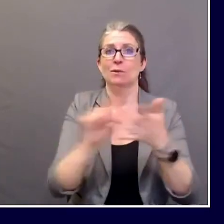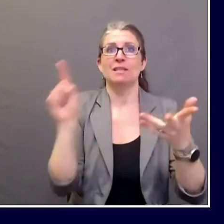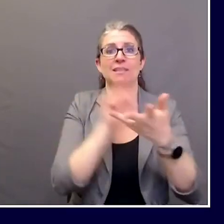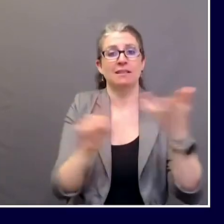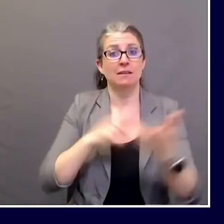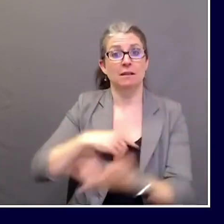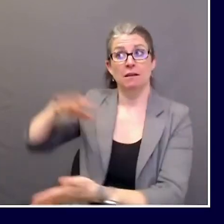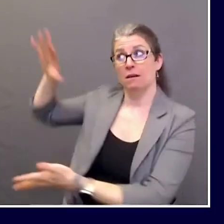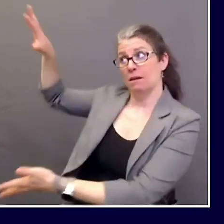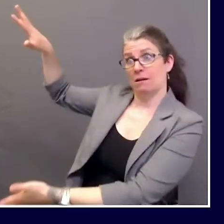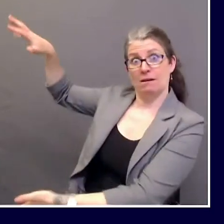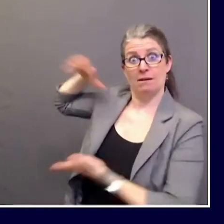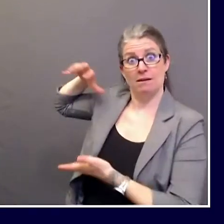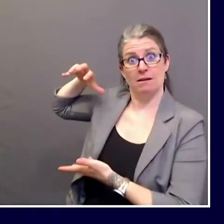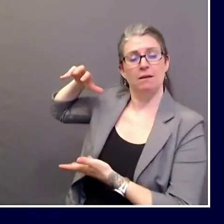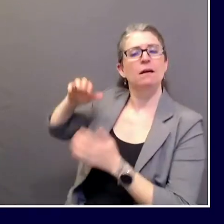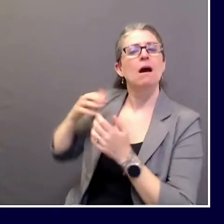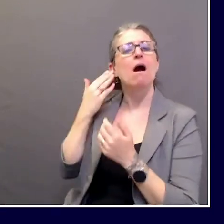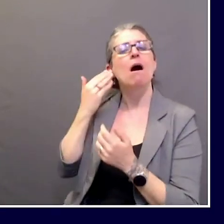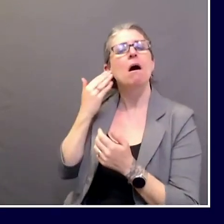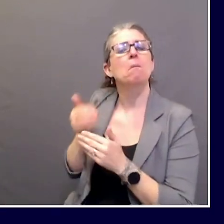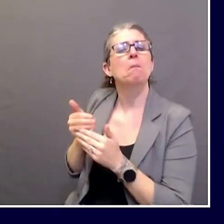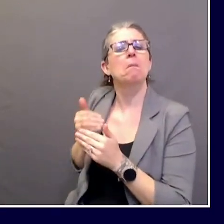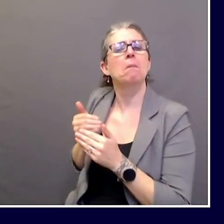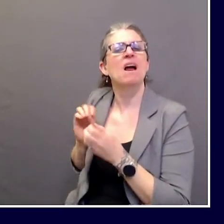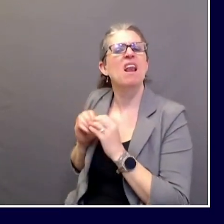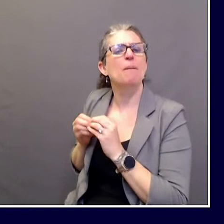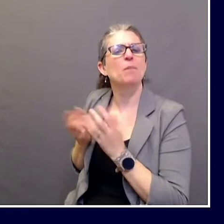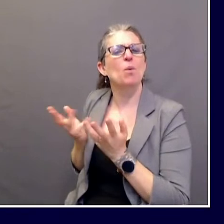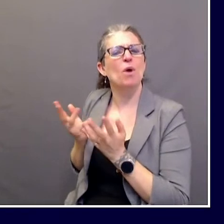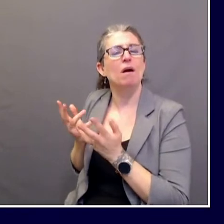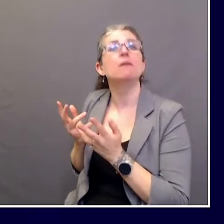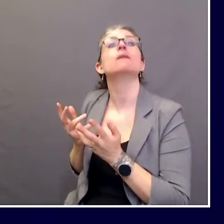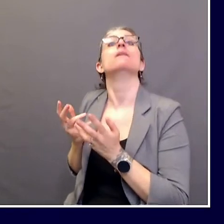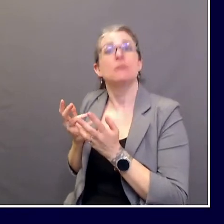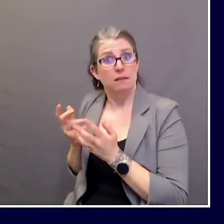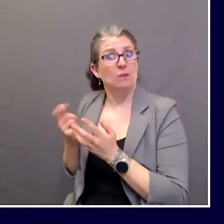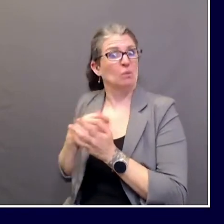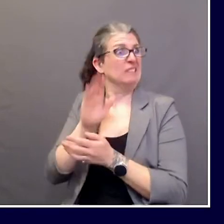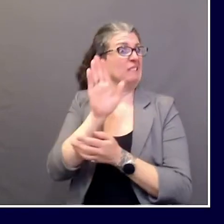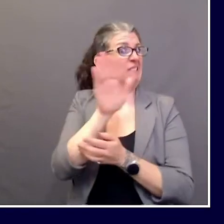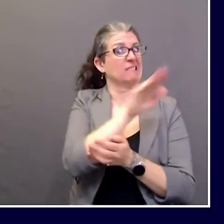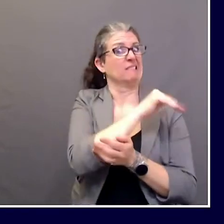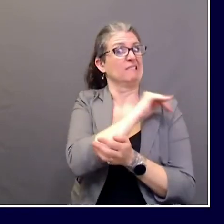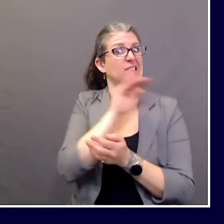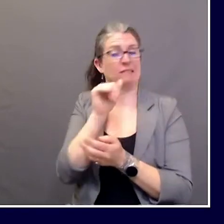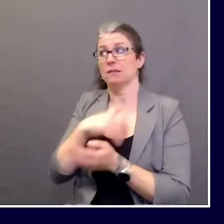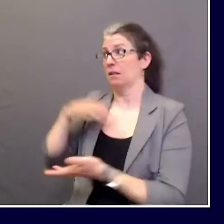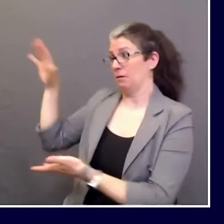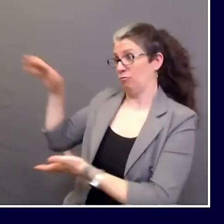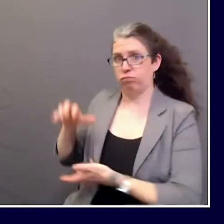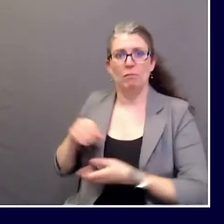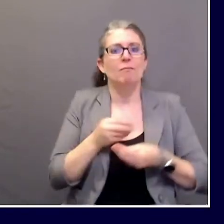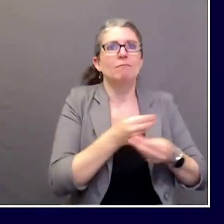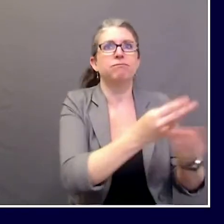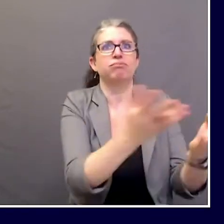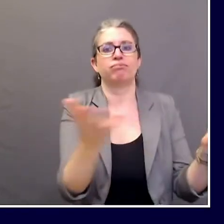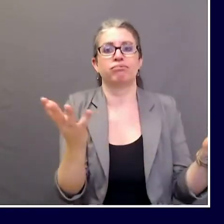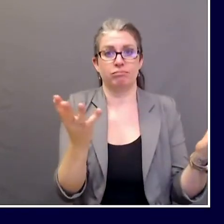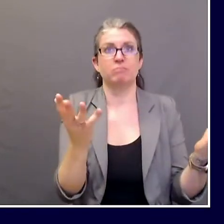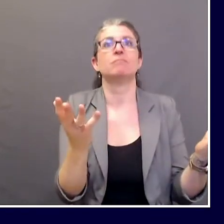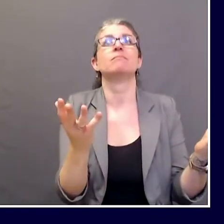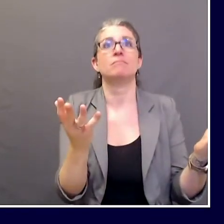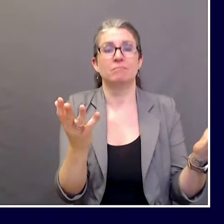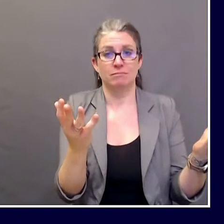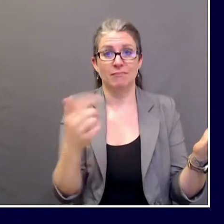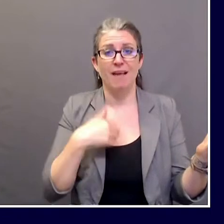that are not scheduled to be administered, and we move them. This is not, this is something we do every single week. We're going to do it this week. We're going to